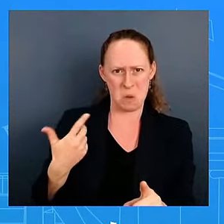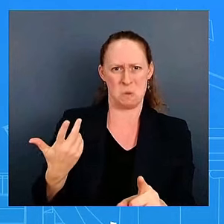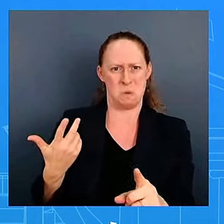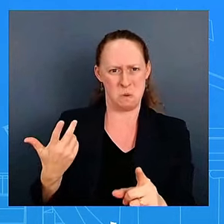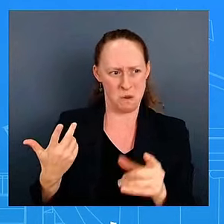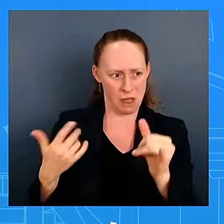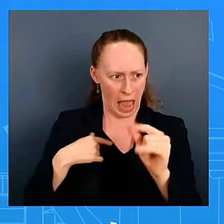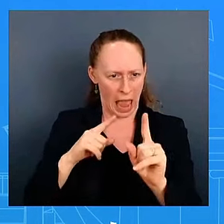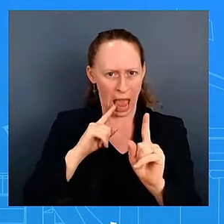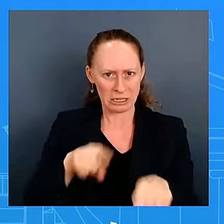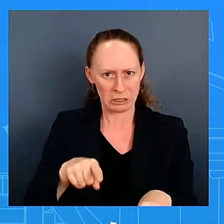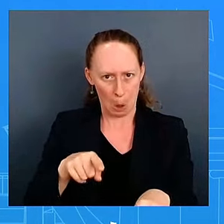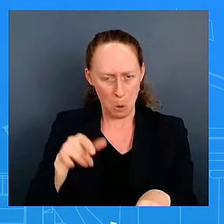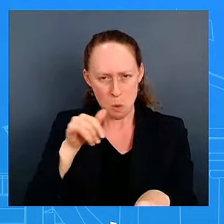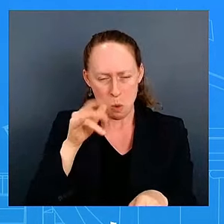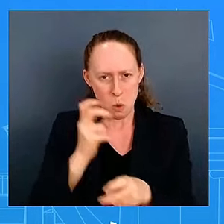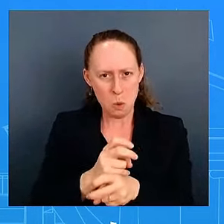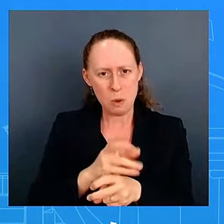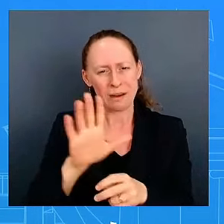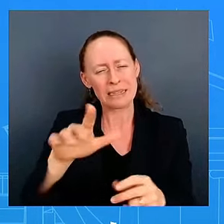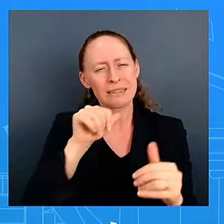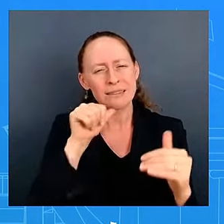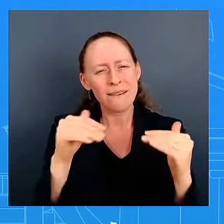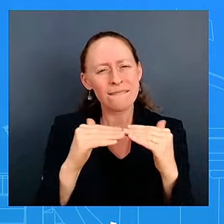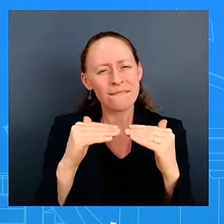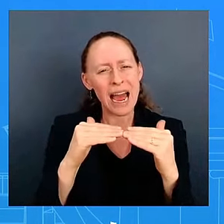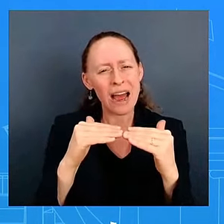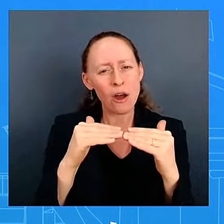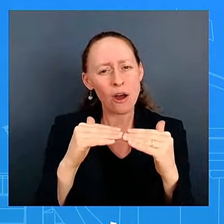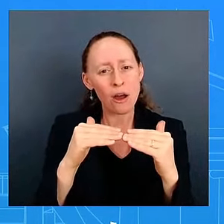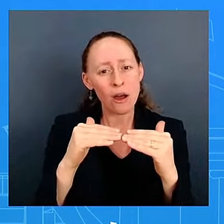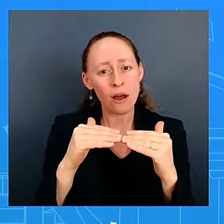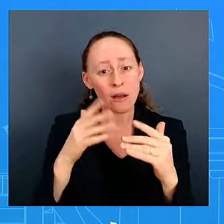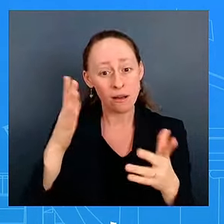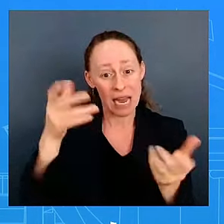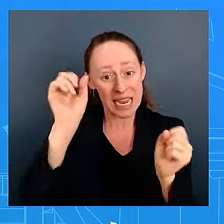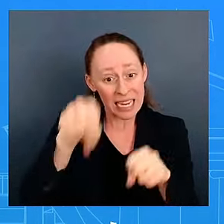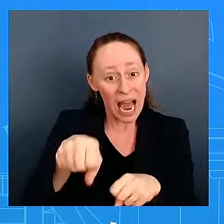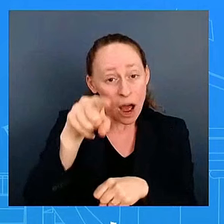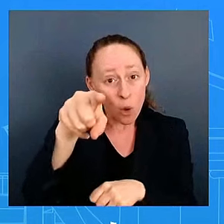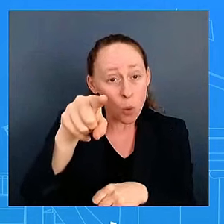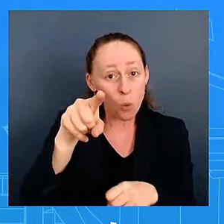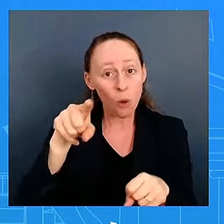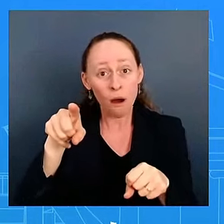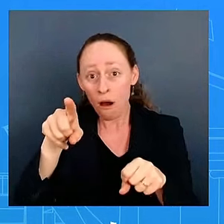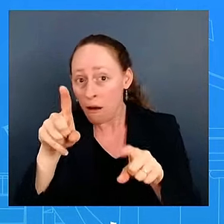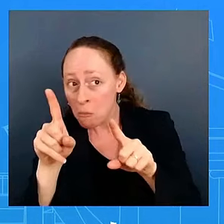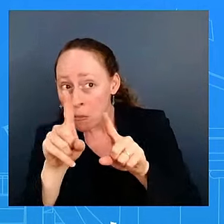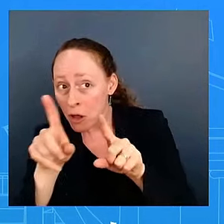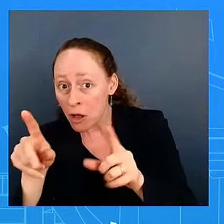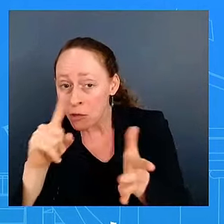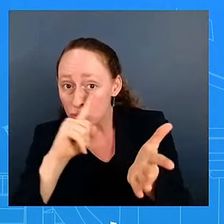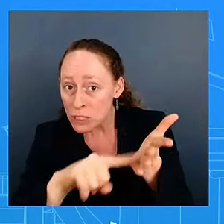I'm happy to do that. But it's also to say, hey, from September of whenever year,